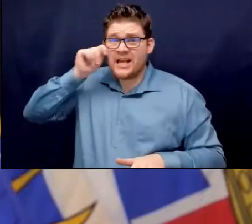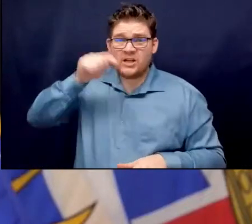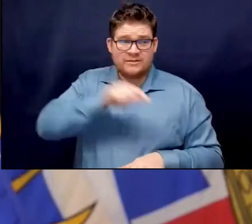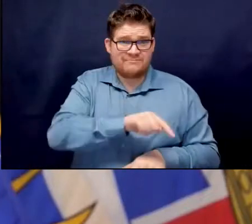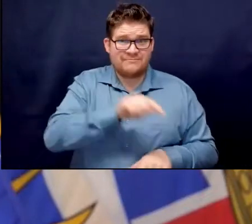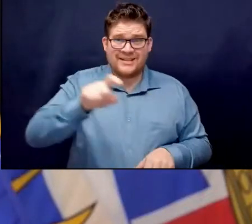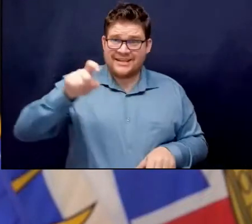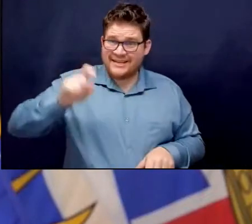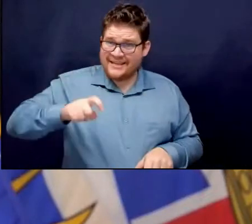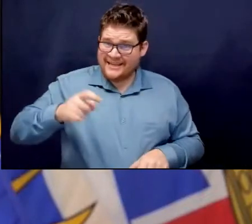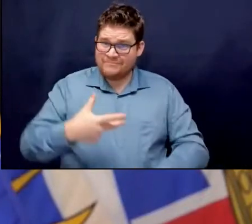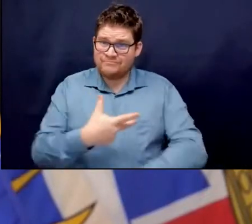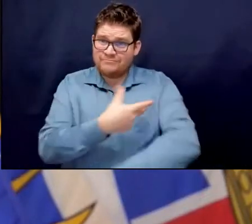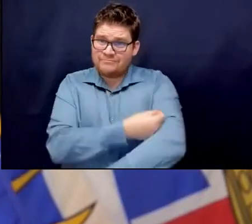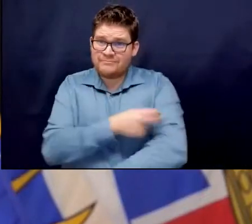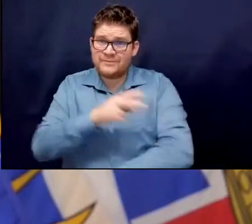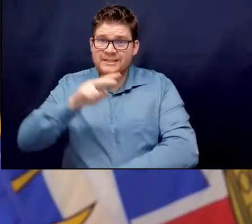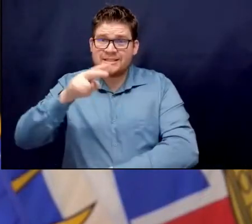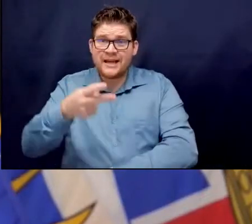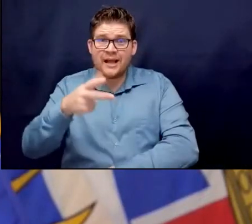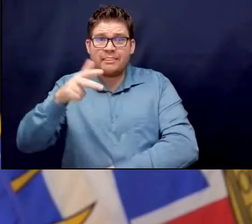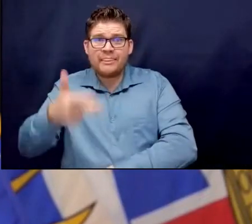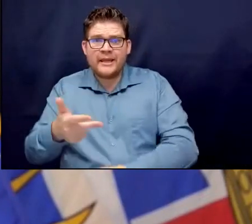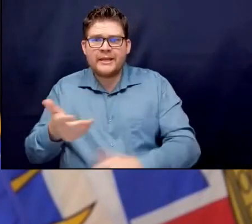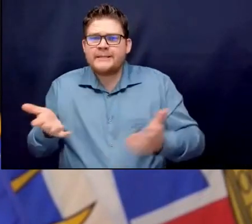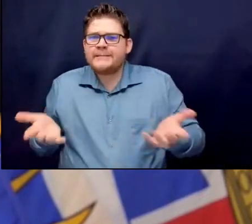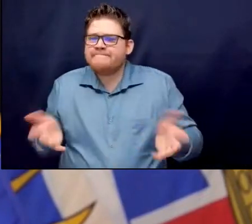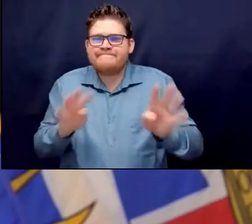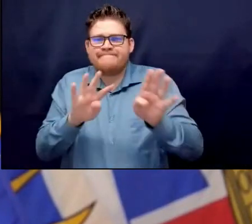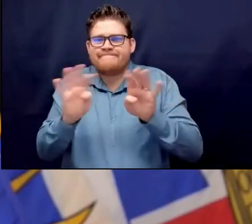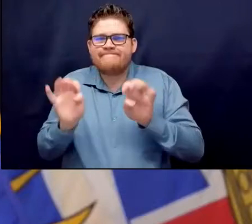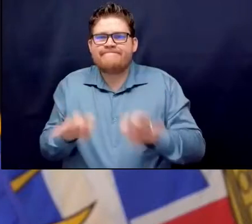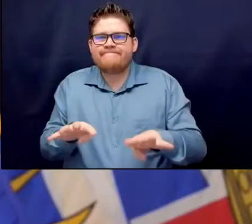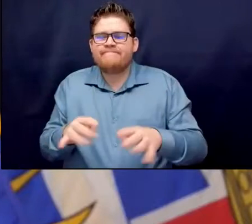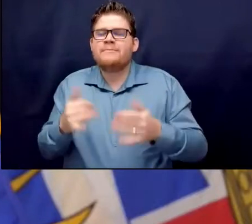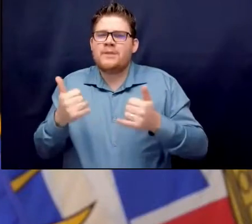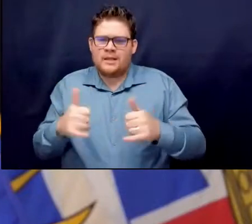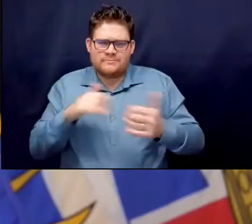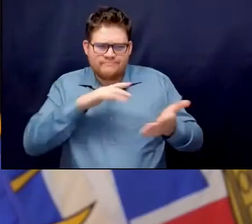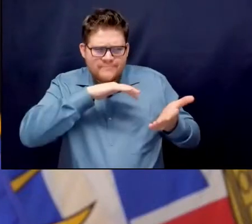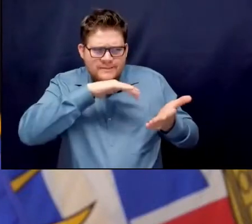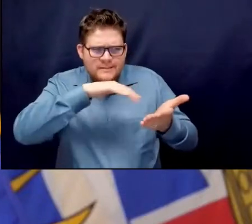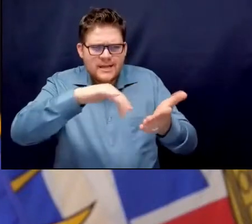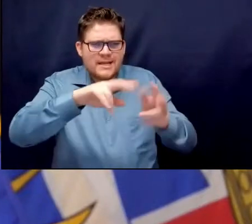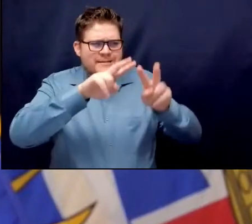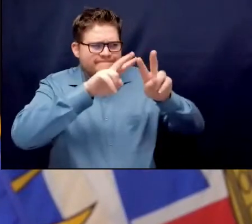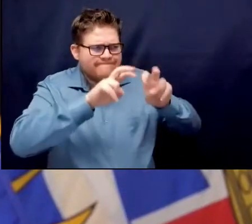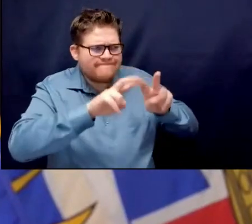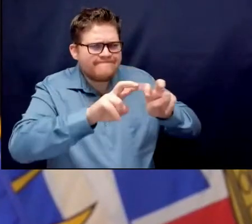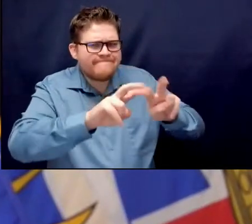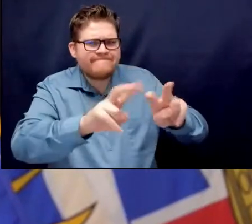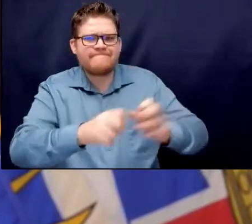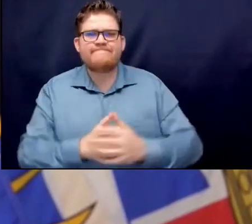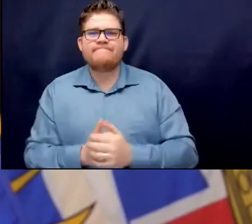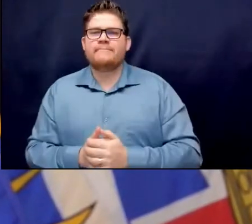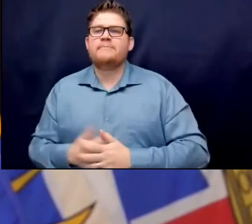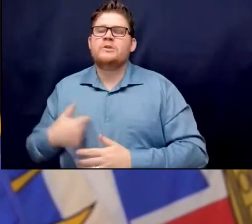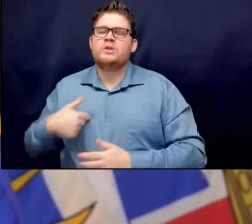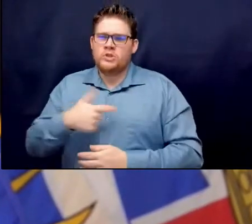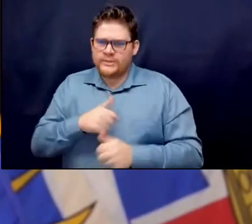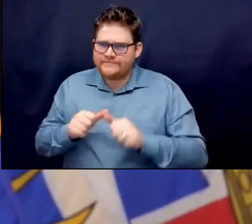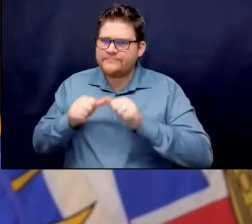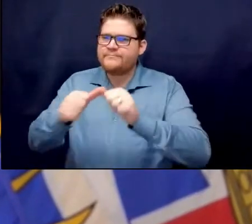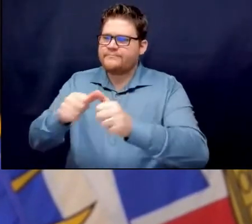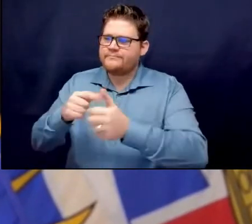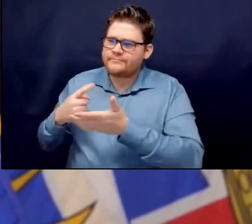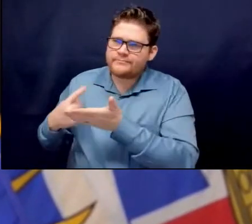National Advisory Committee on Immunization is actively looking at the data on that question. We had some discussions this week, and